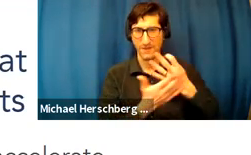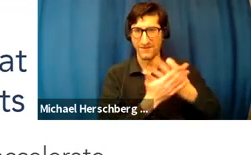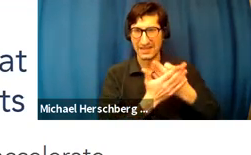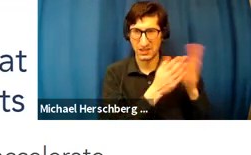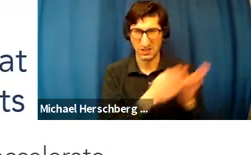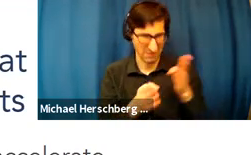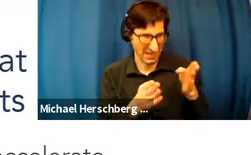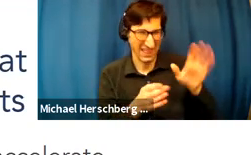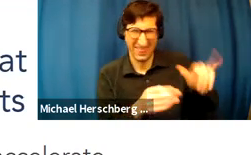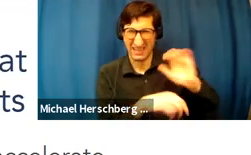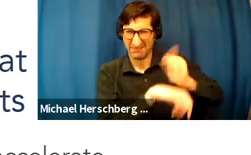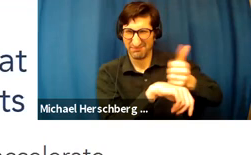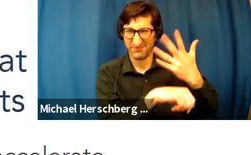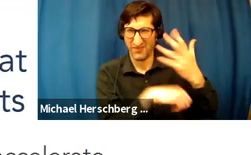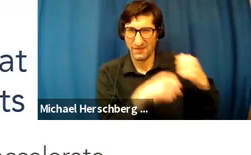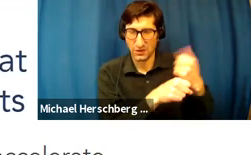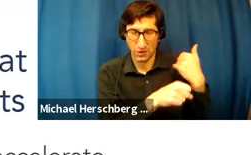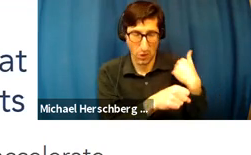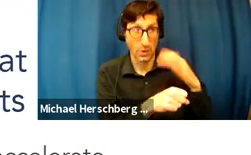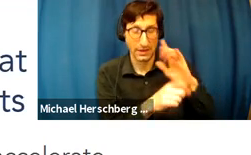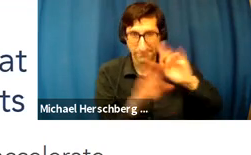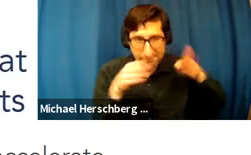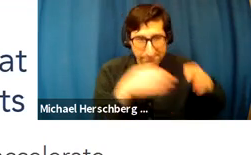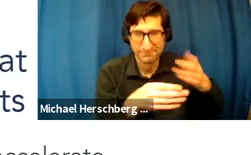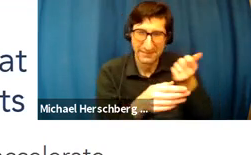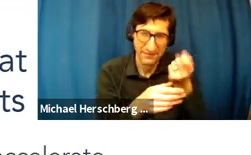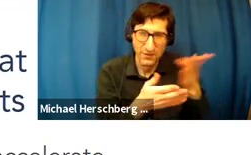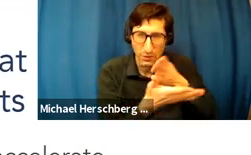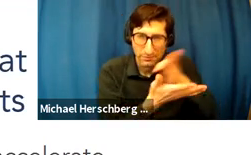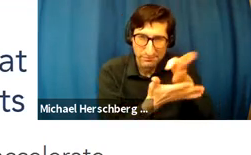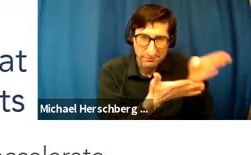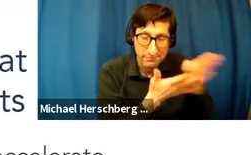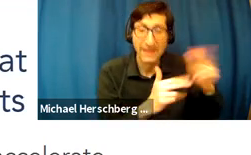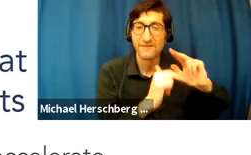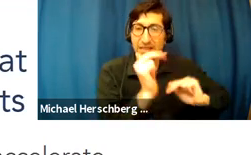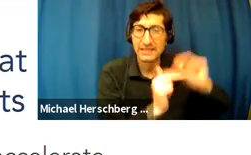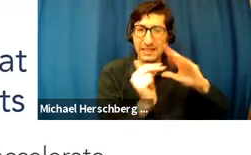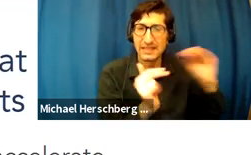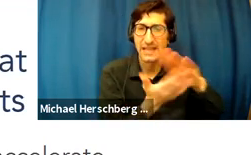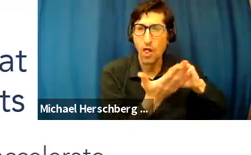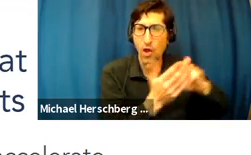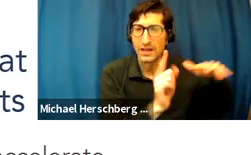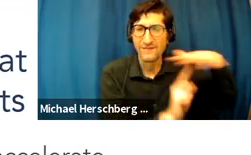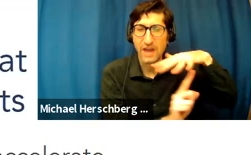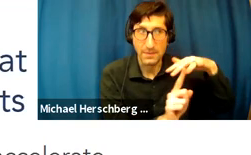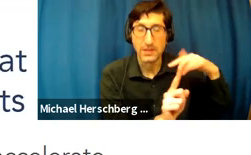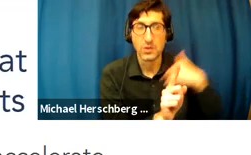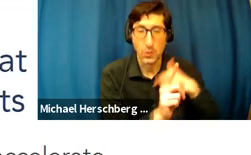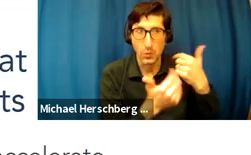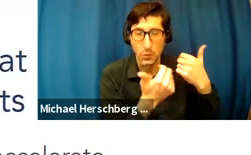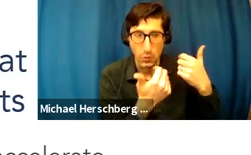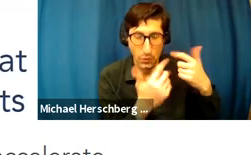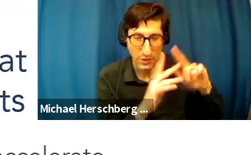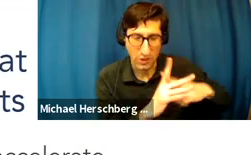ago. That includes a focus in several areas: facilities and learning environments, where we accelerate the conversations about the